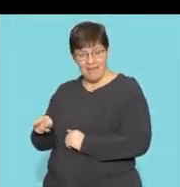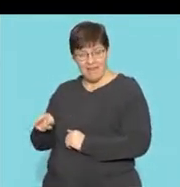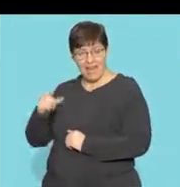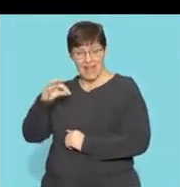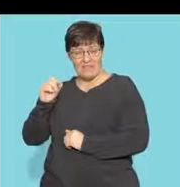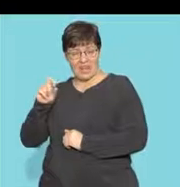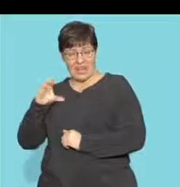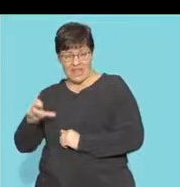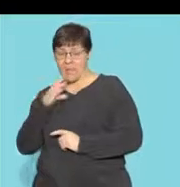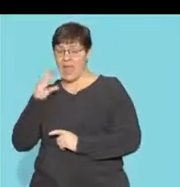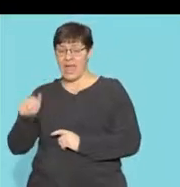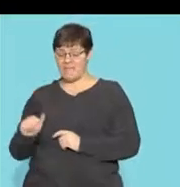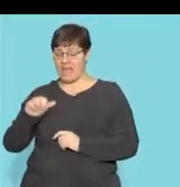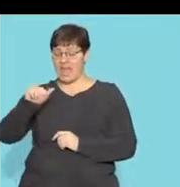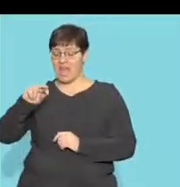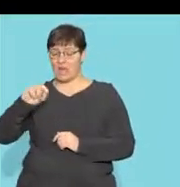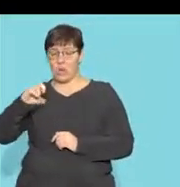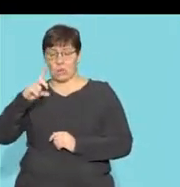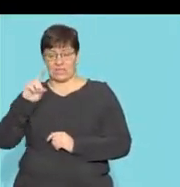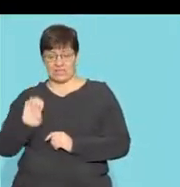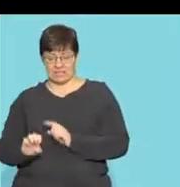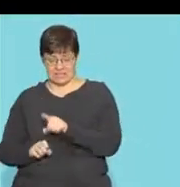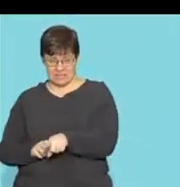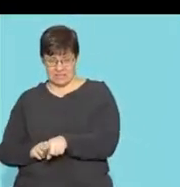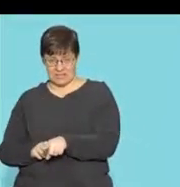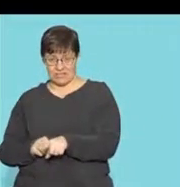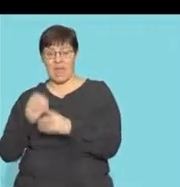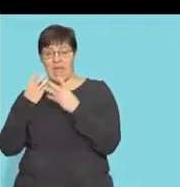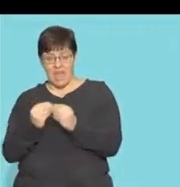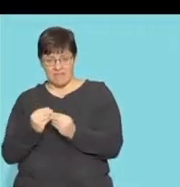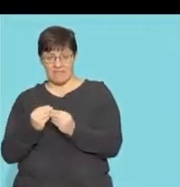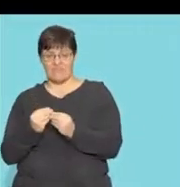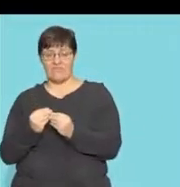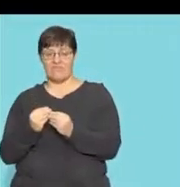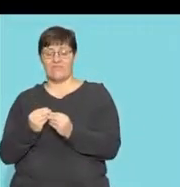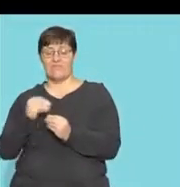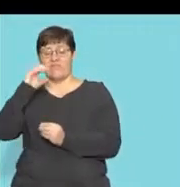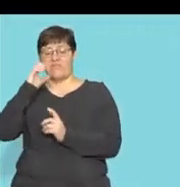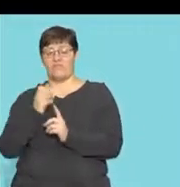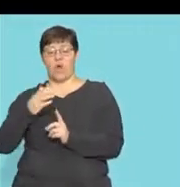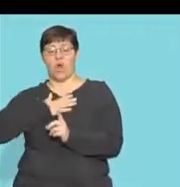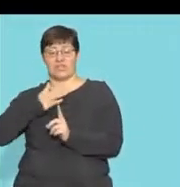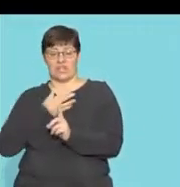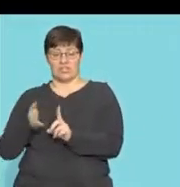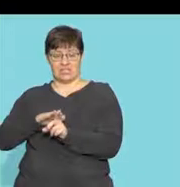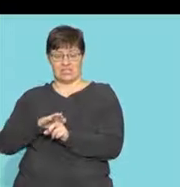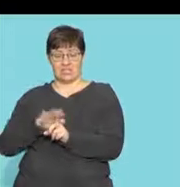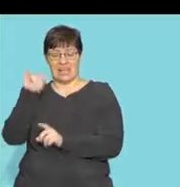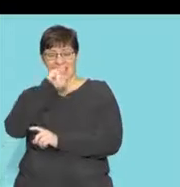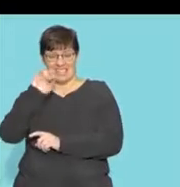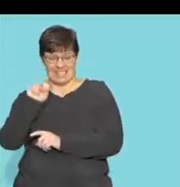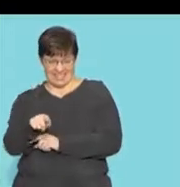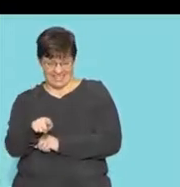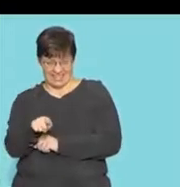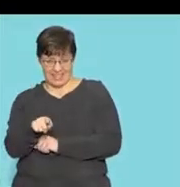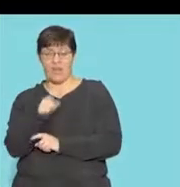an anode, and at the anode there was oxidation. That was the zinc electrode, and we had electrons that